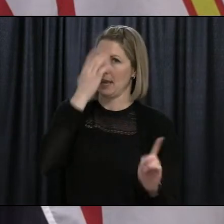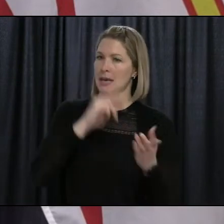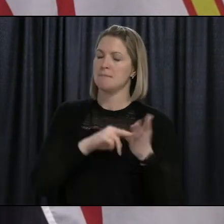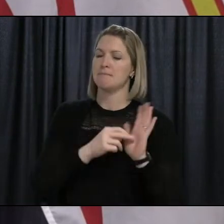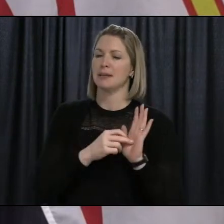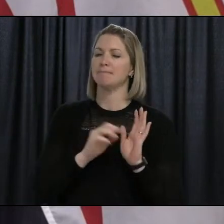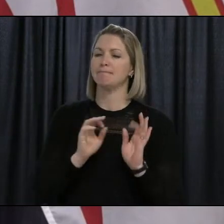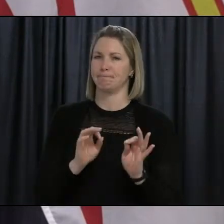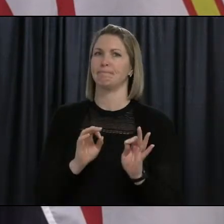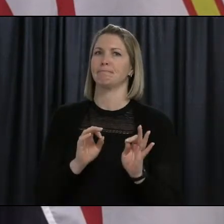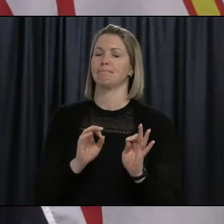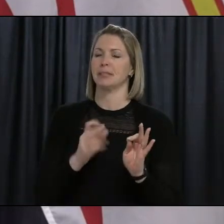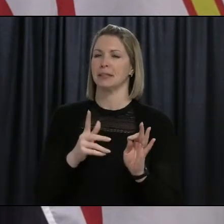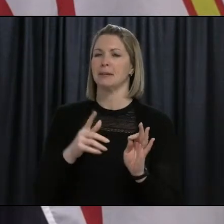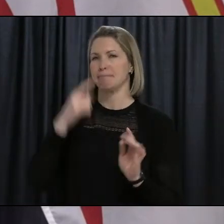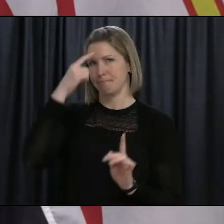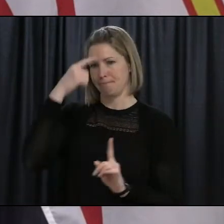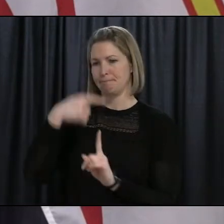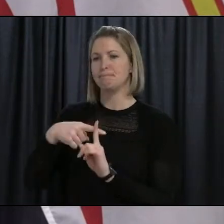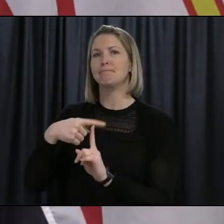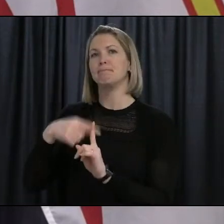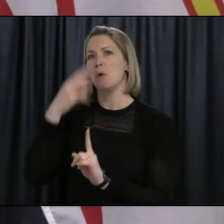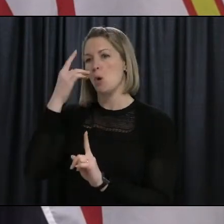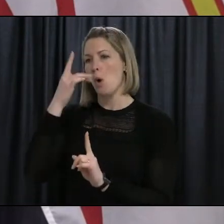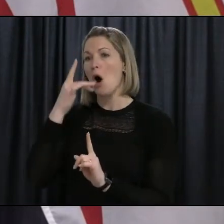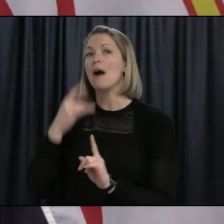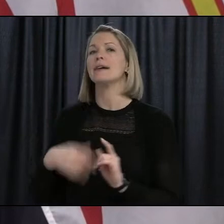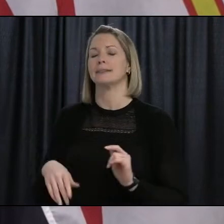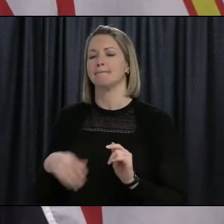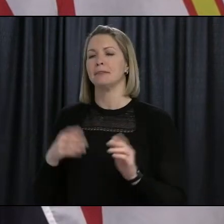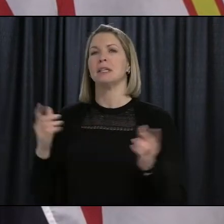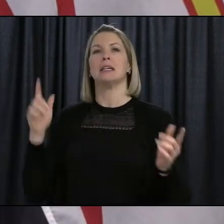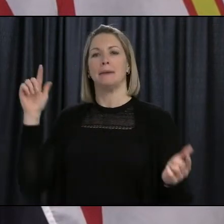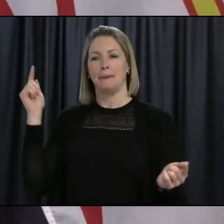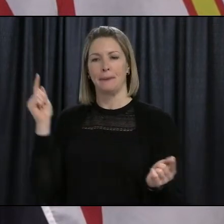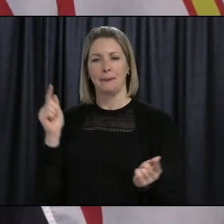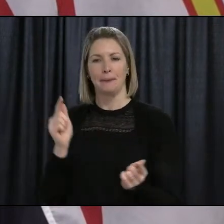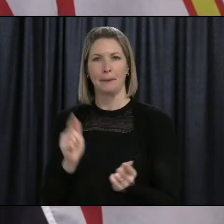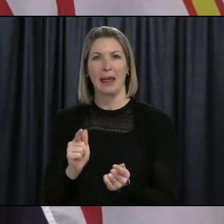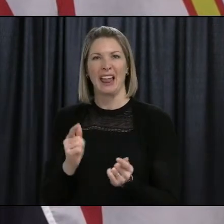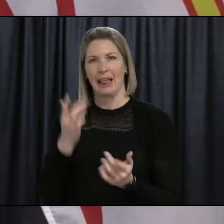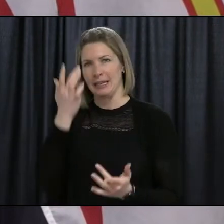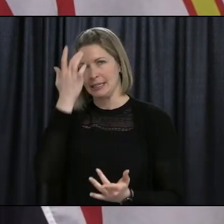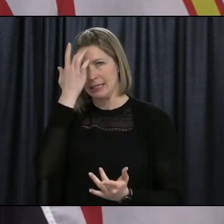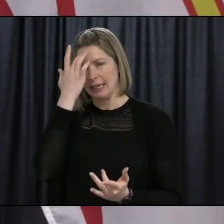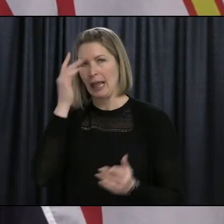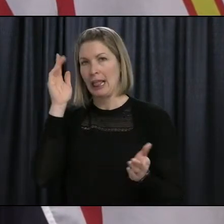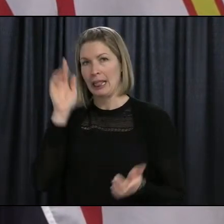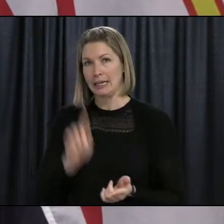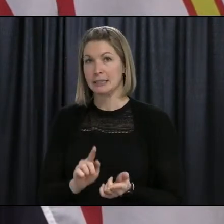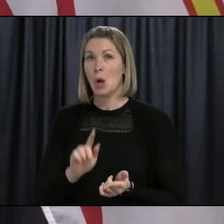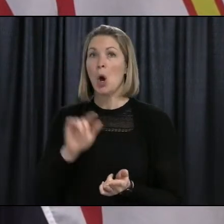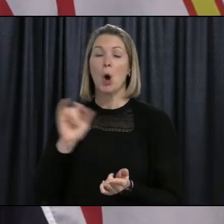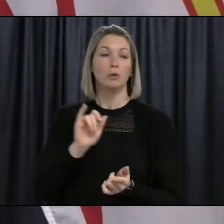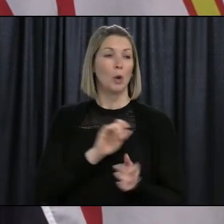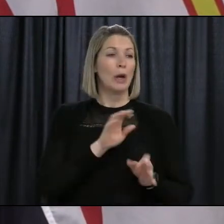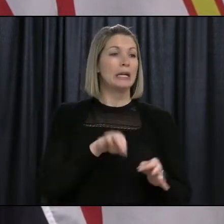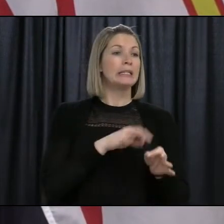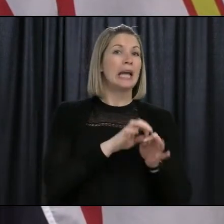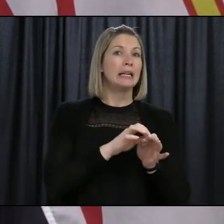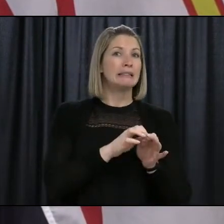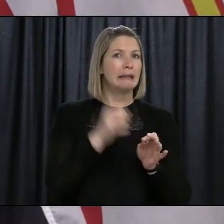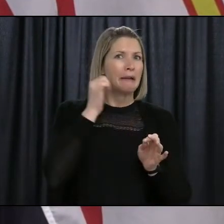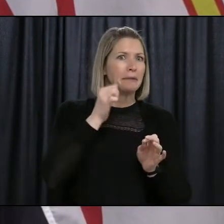heading in the right direction. Our testing numbers are down somewhat, which could indicate that there are